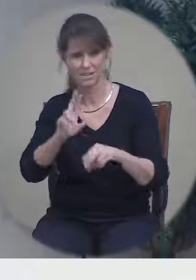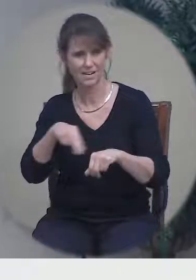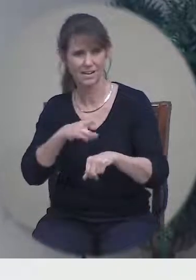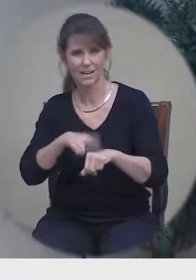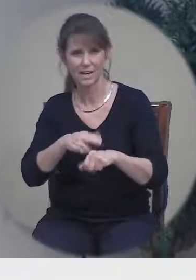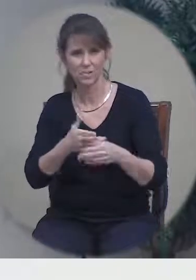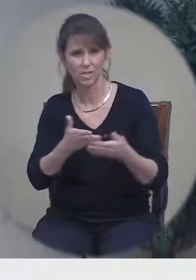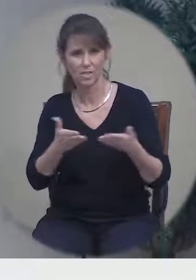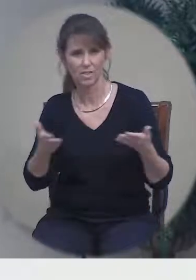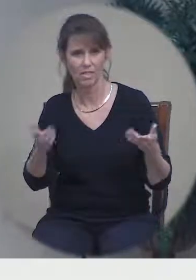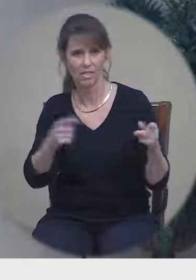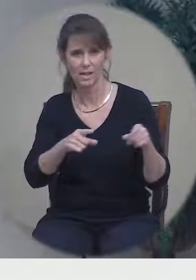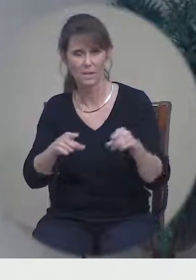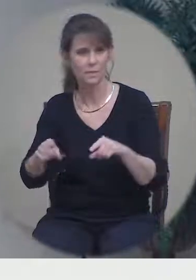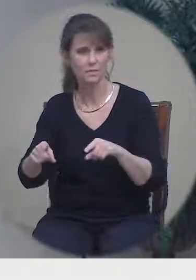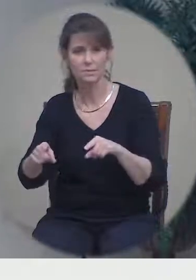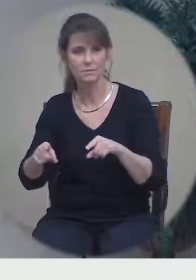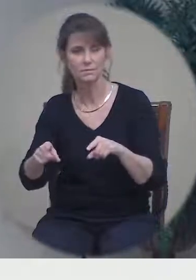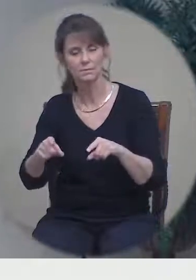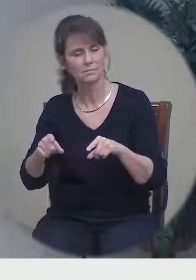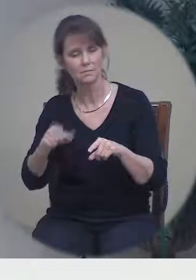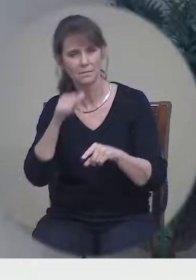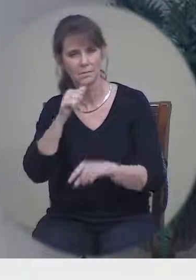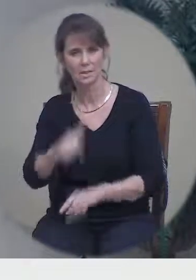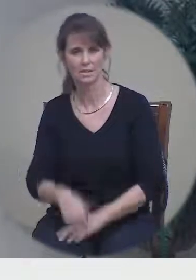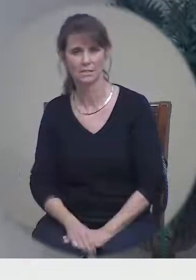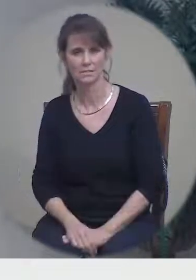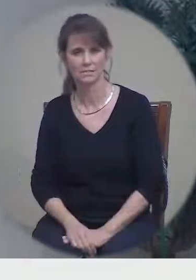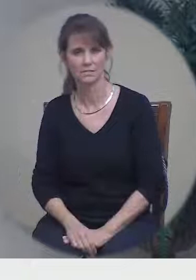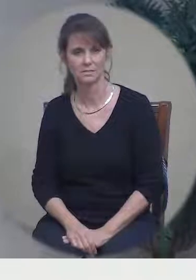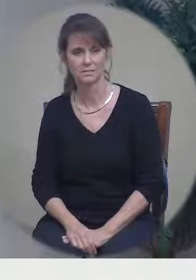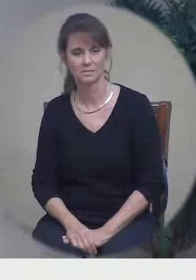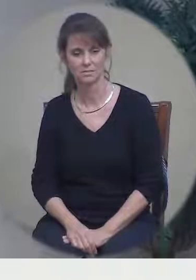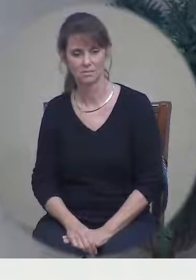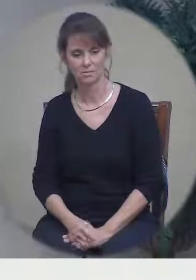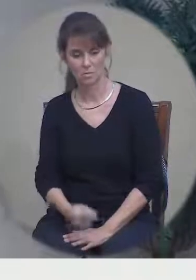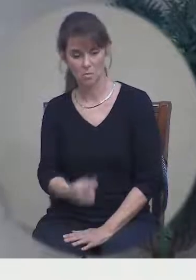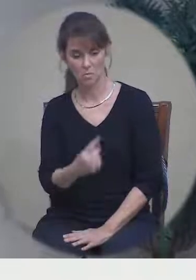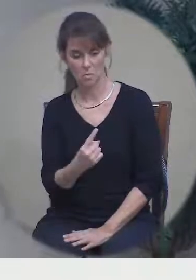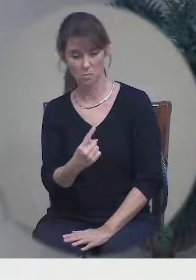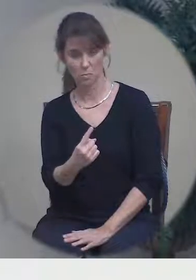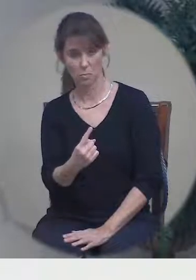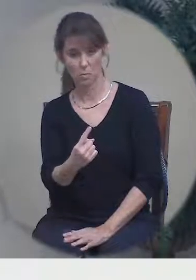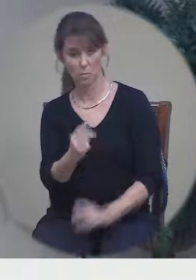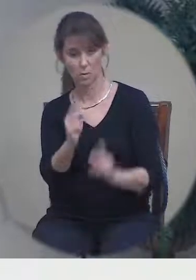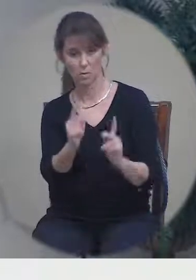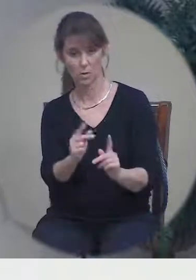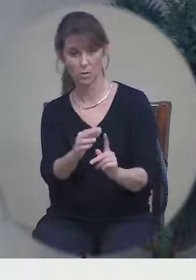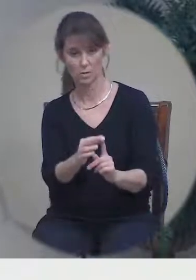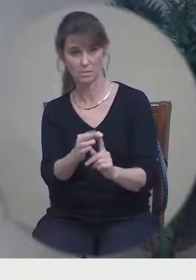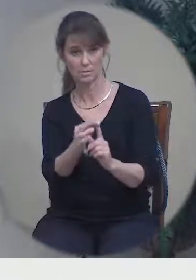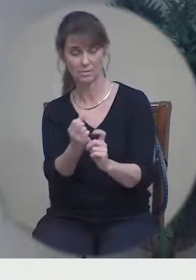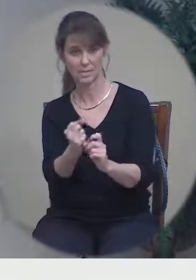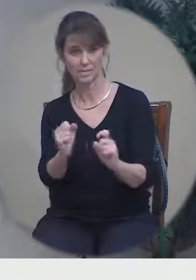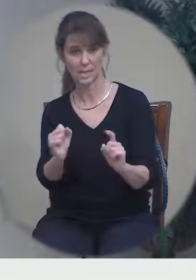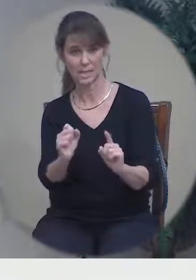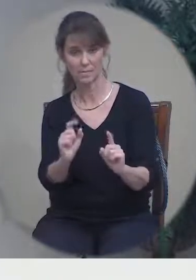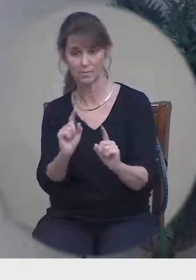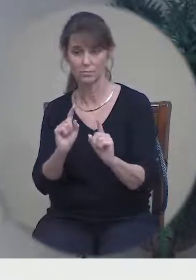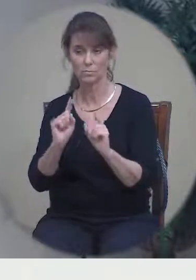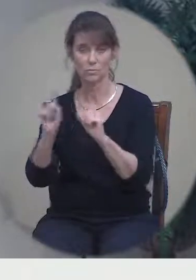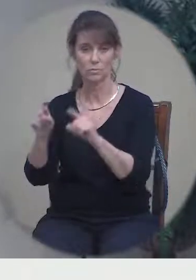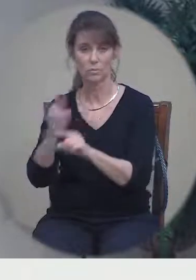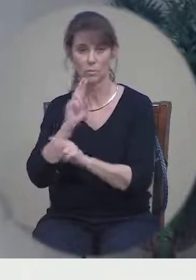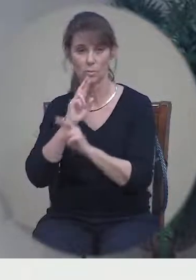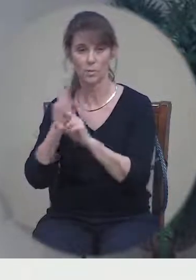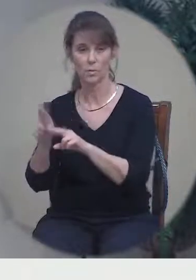I mean, there was this one who was spared to come and bear the tale. The second thing, if you look at verses